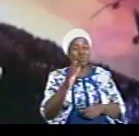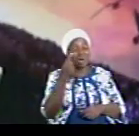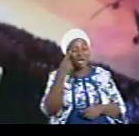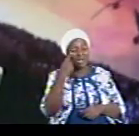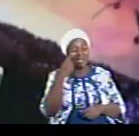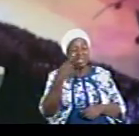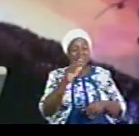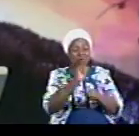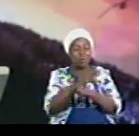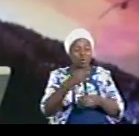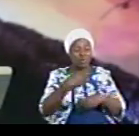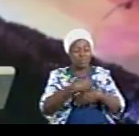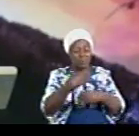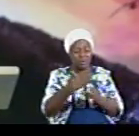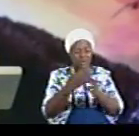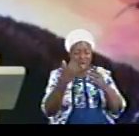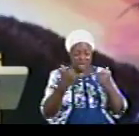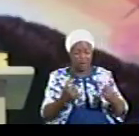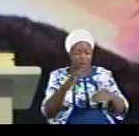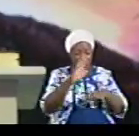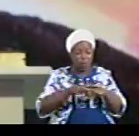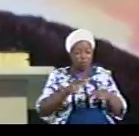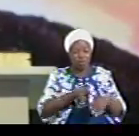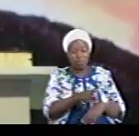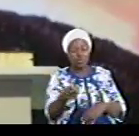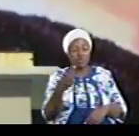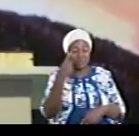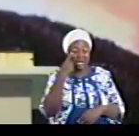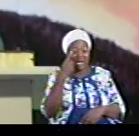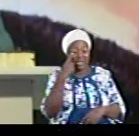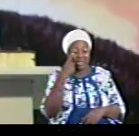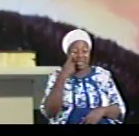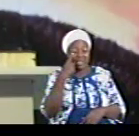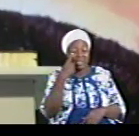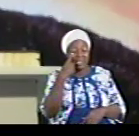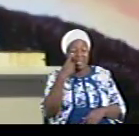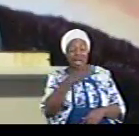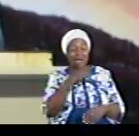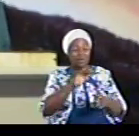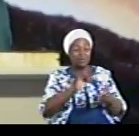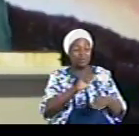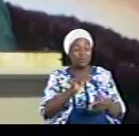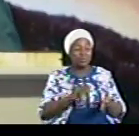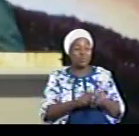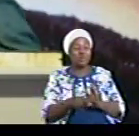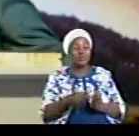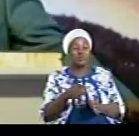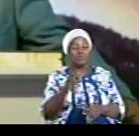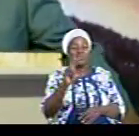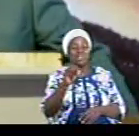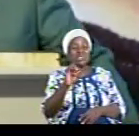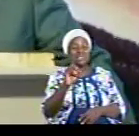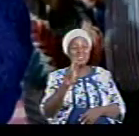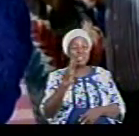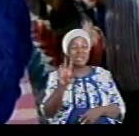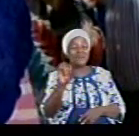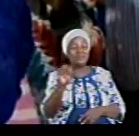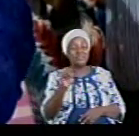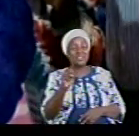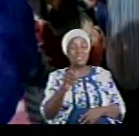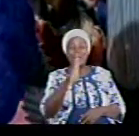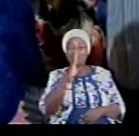now upon those eyes and those nerves be healed in Jesus